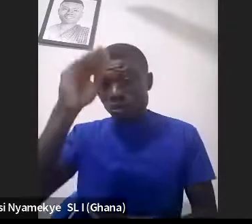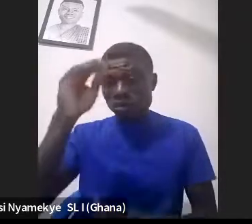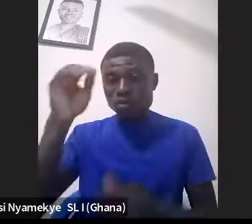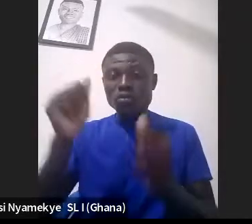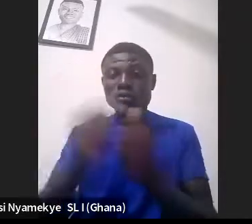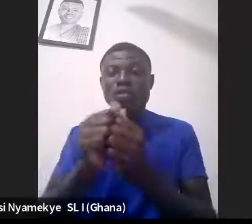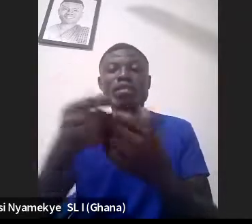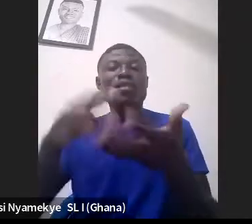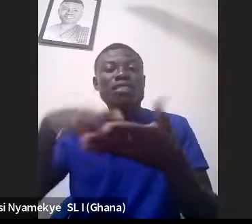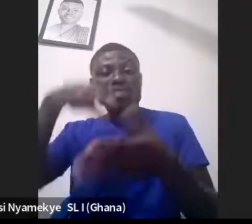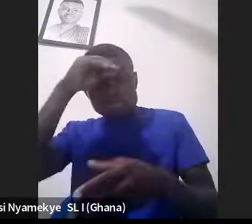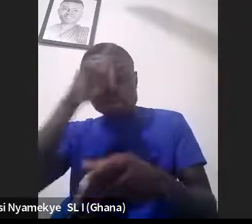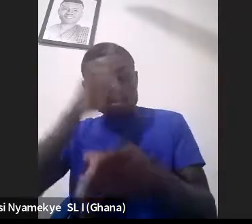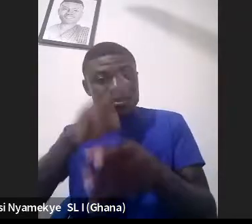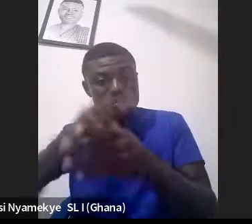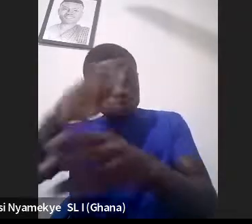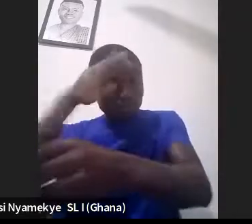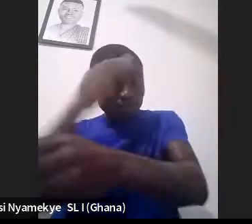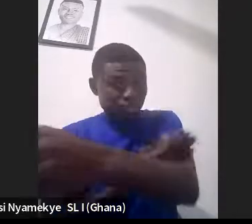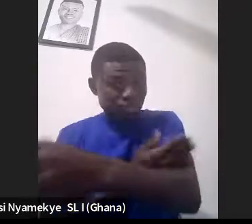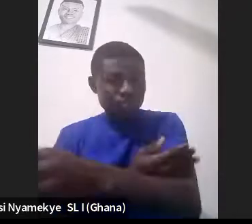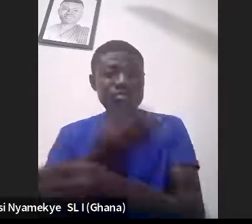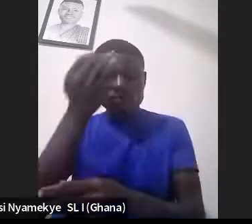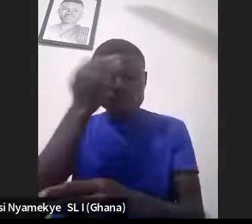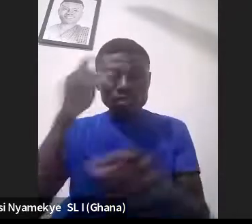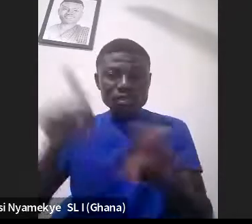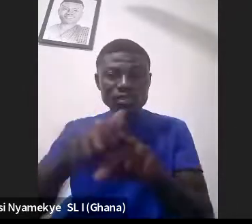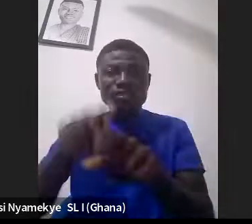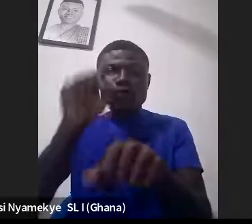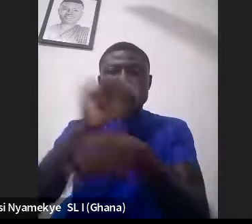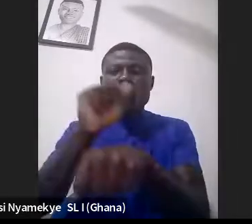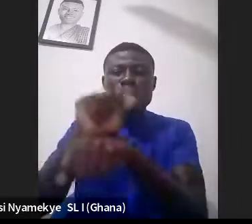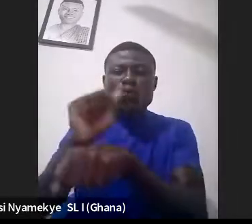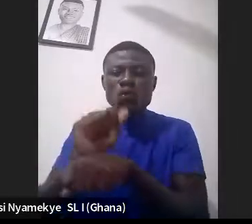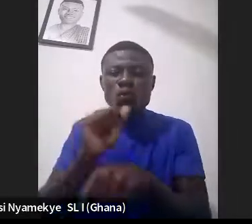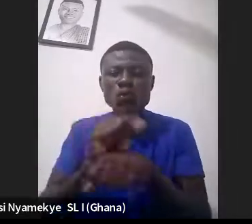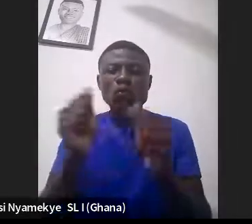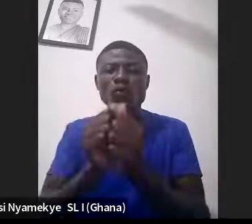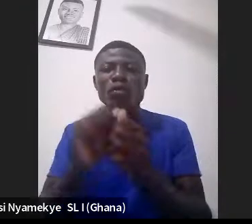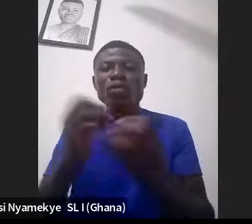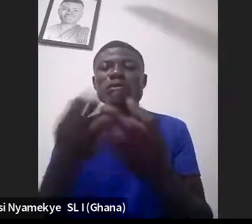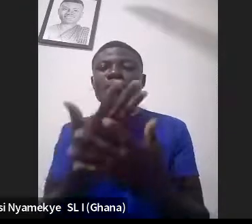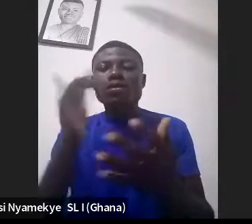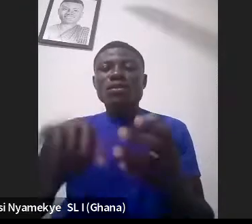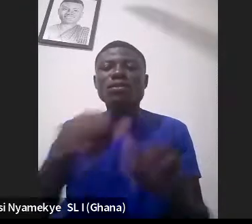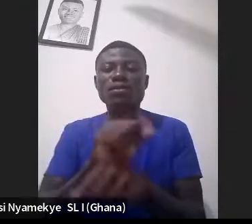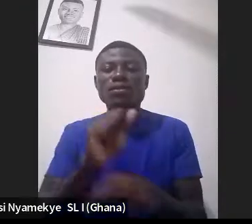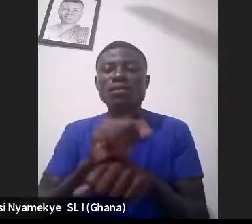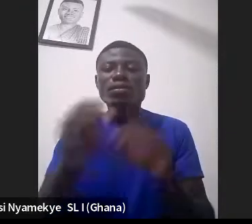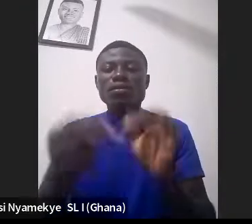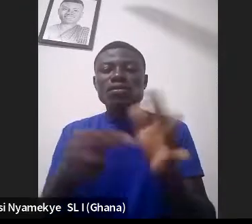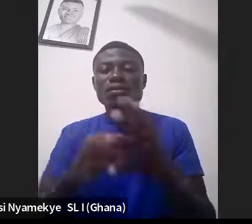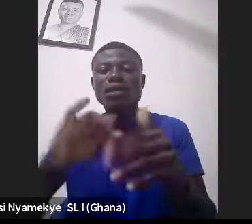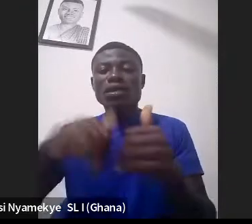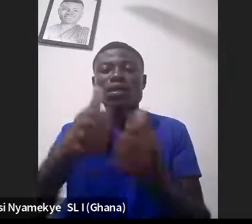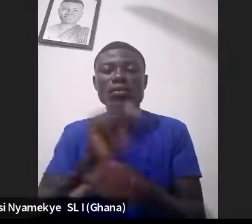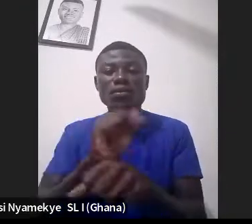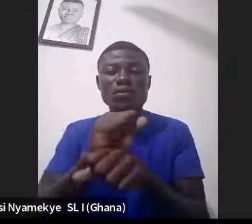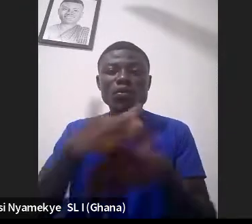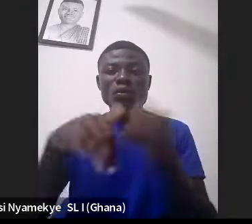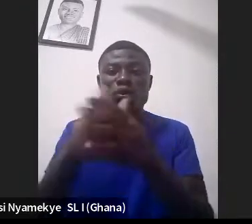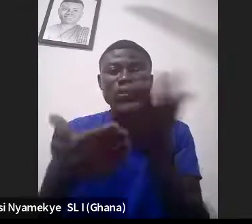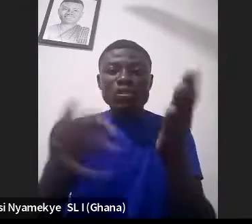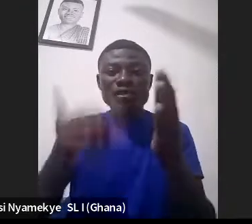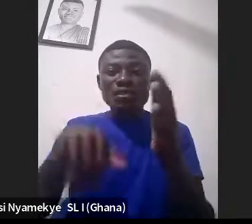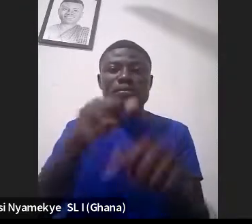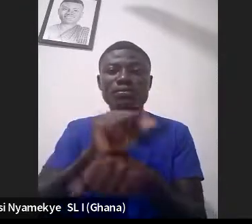Her son is known for his incredible work with the Rubik Cube mosaic, which